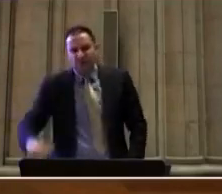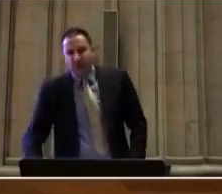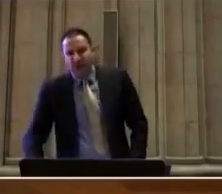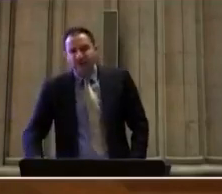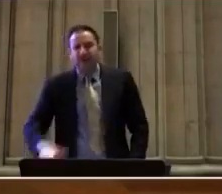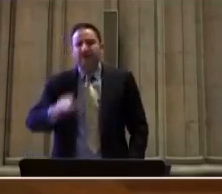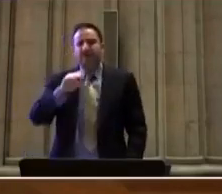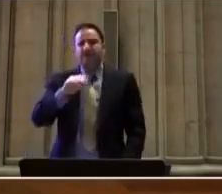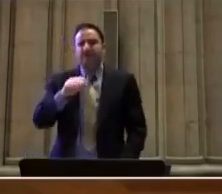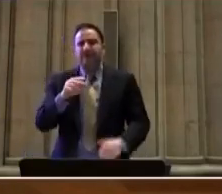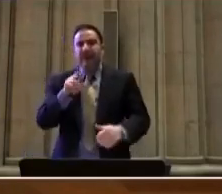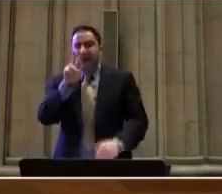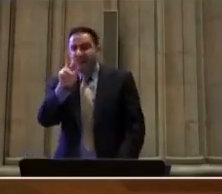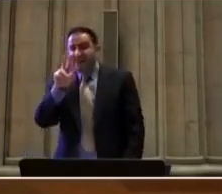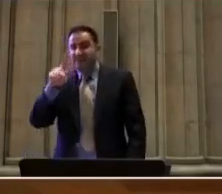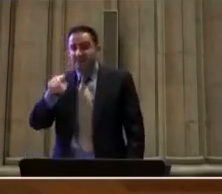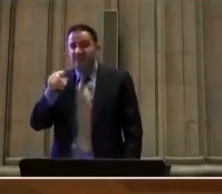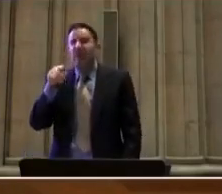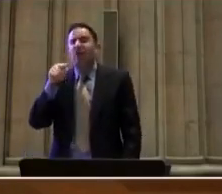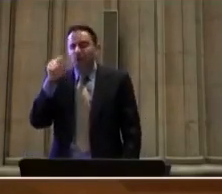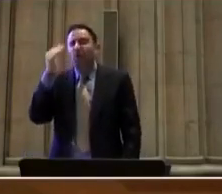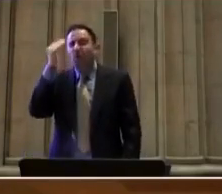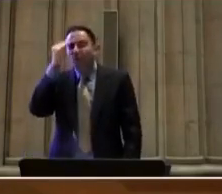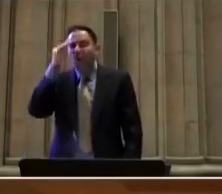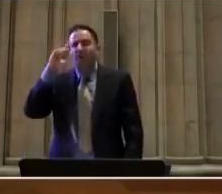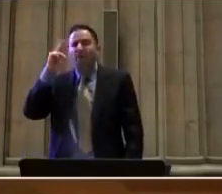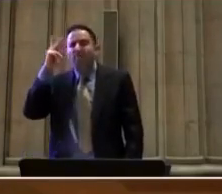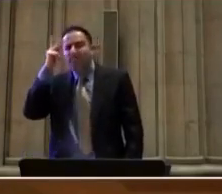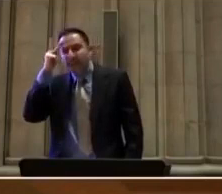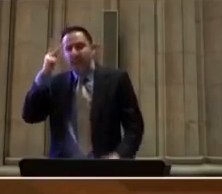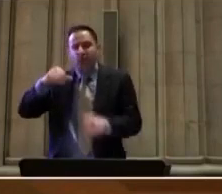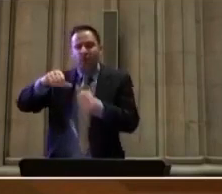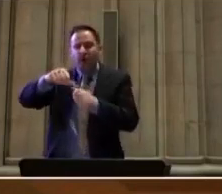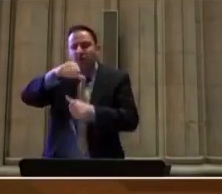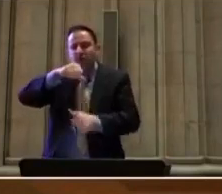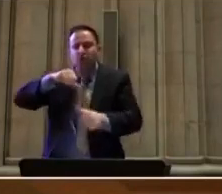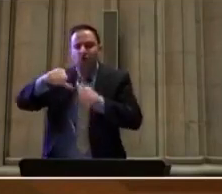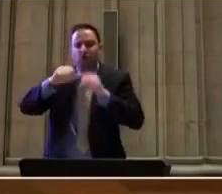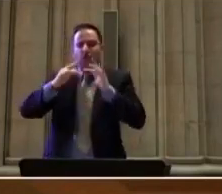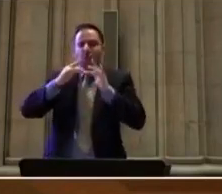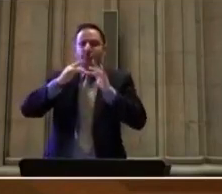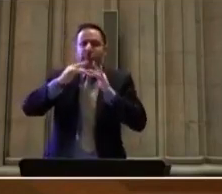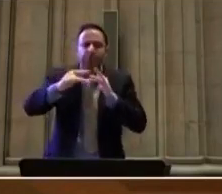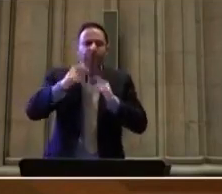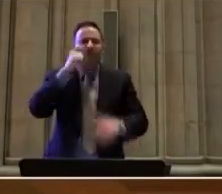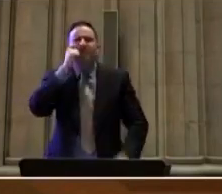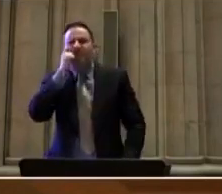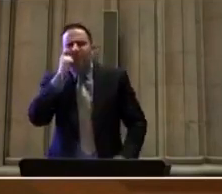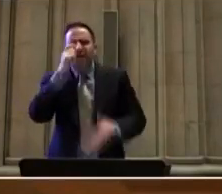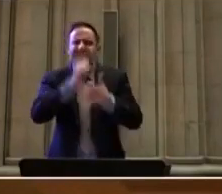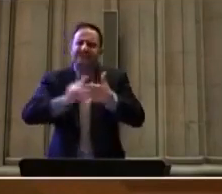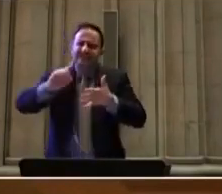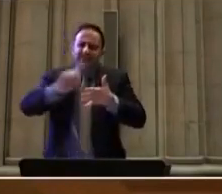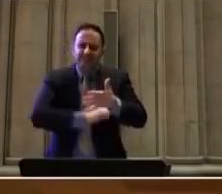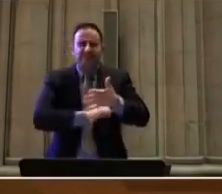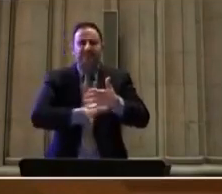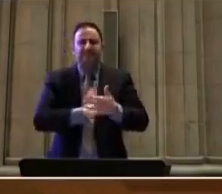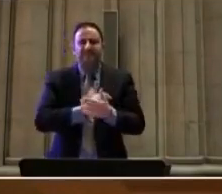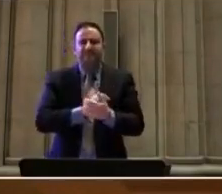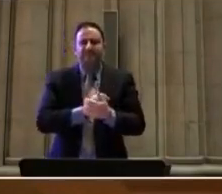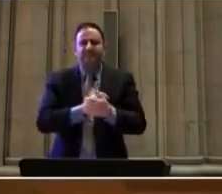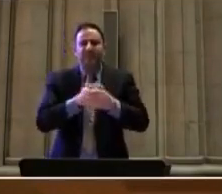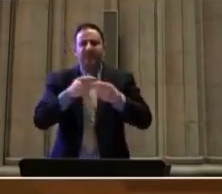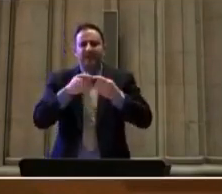Madam Vice President, you have known the political and social breach caused by racism that tried to place a